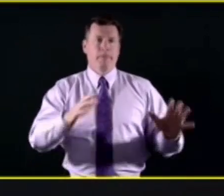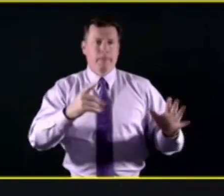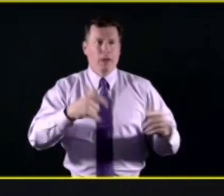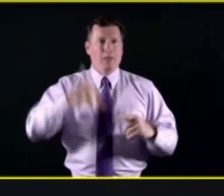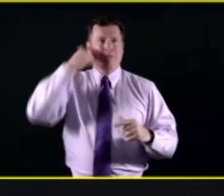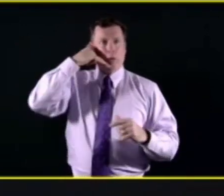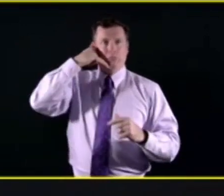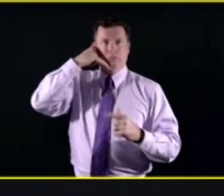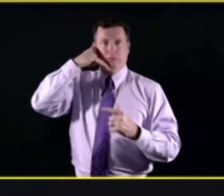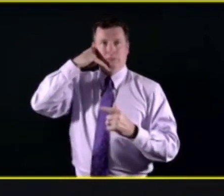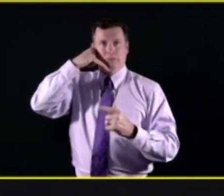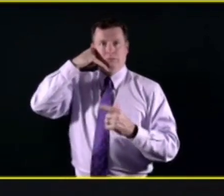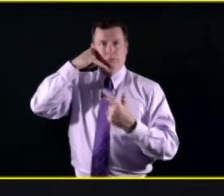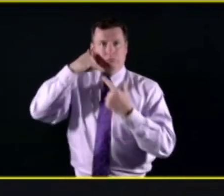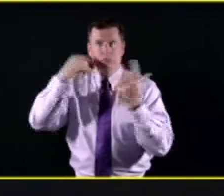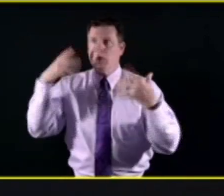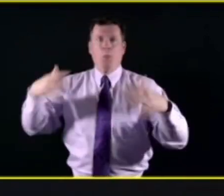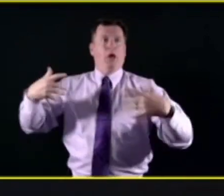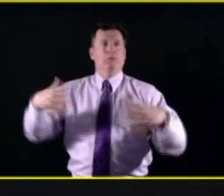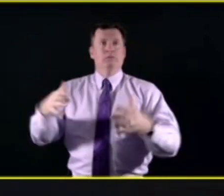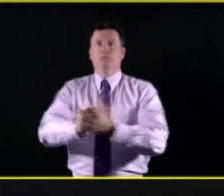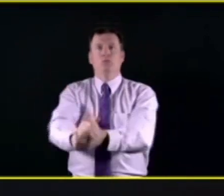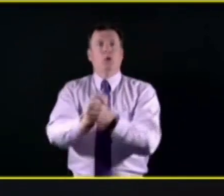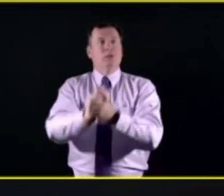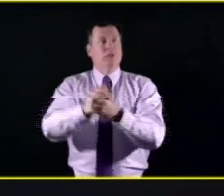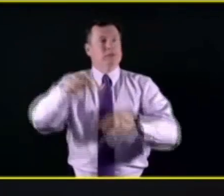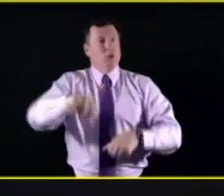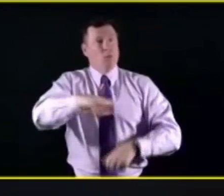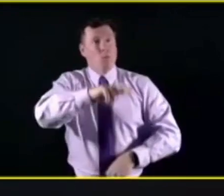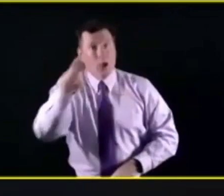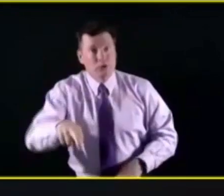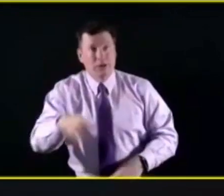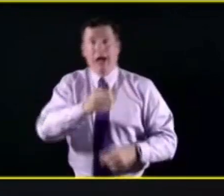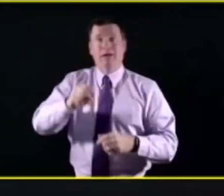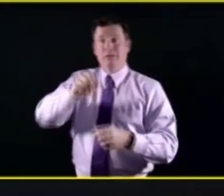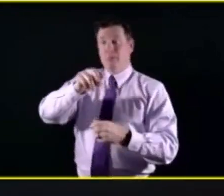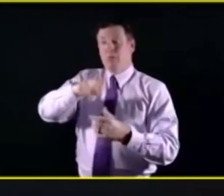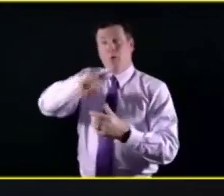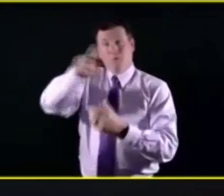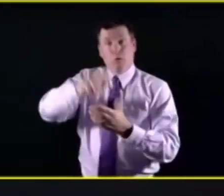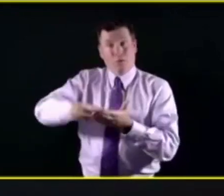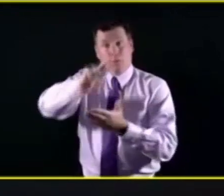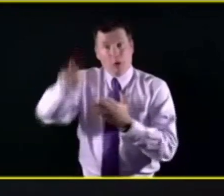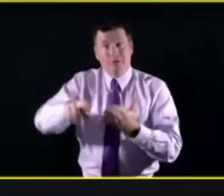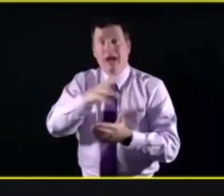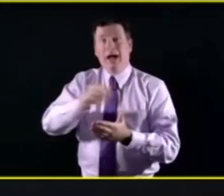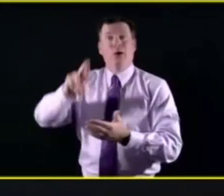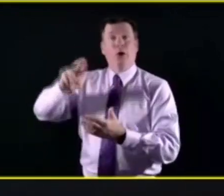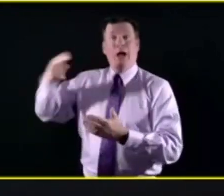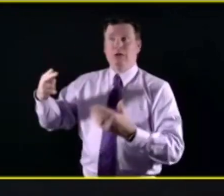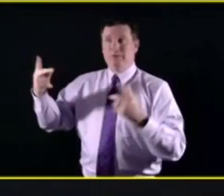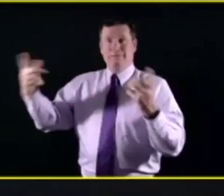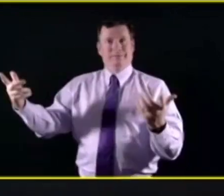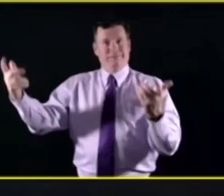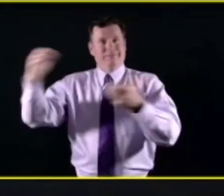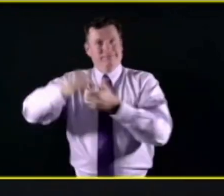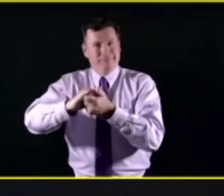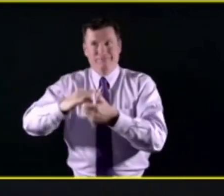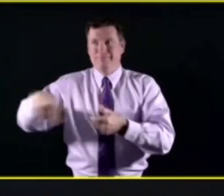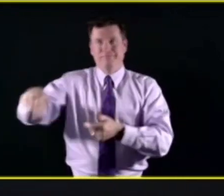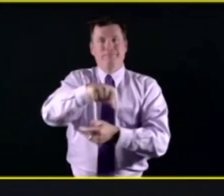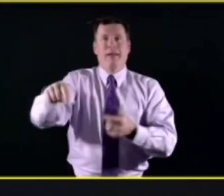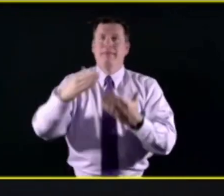the privilege and the opportunity and the duty of participating in very important research that we know will take time. But even